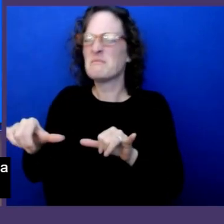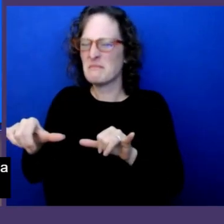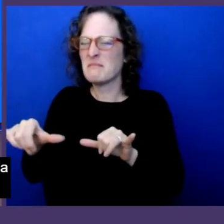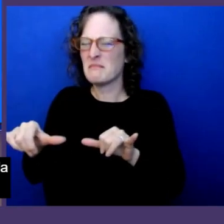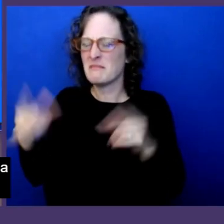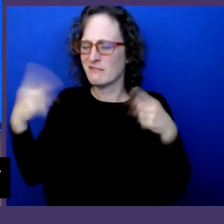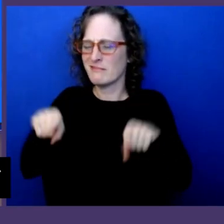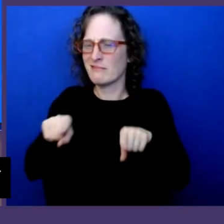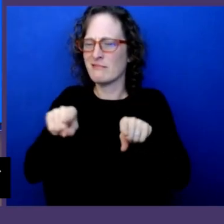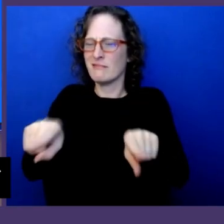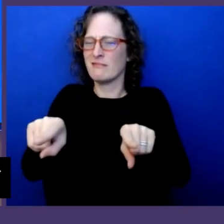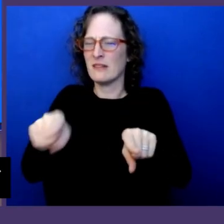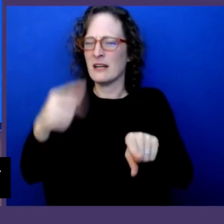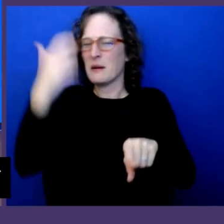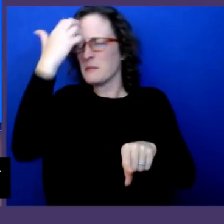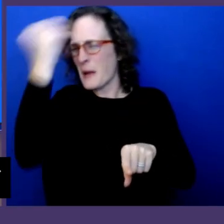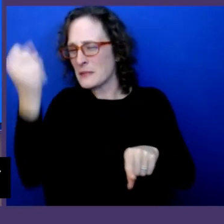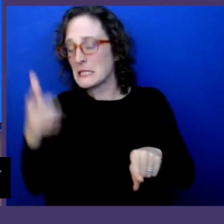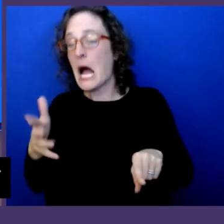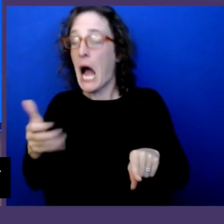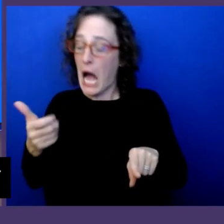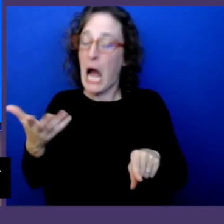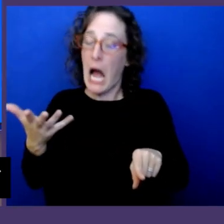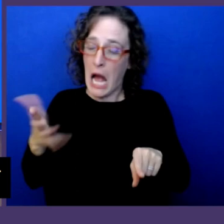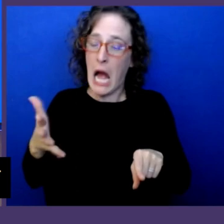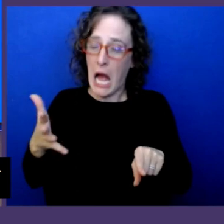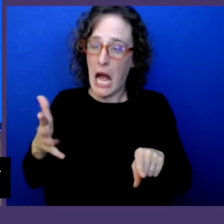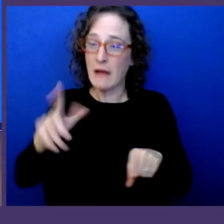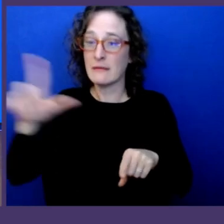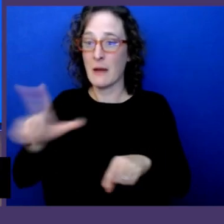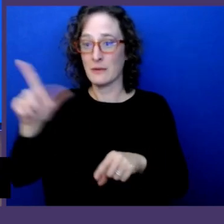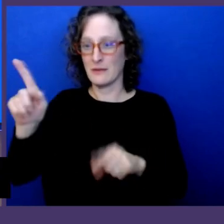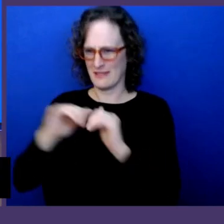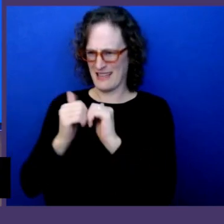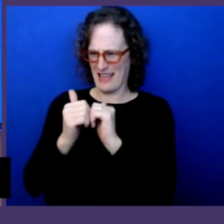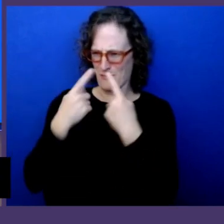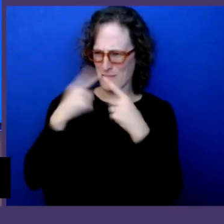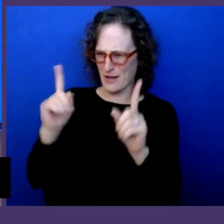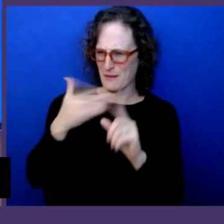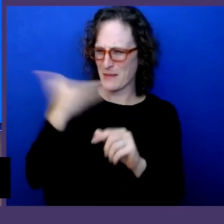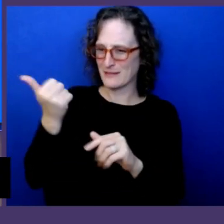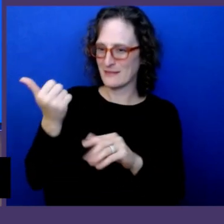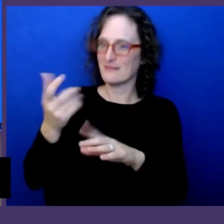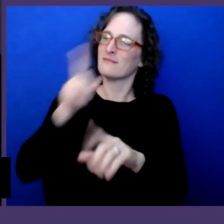some documentation of a library works, but it's much better to look it up. So the same applies here.